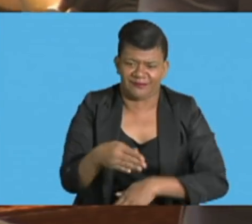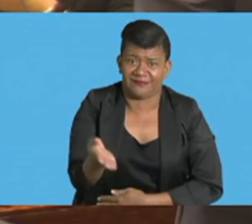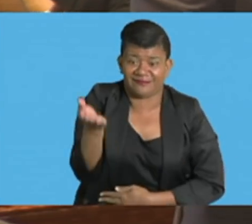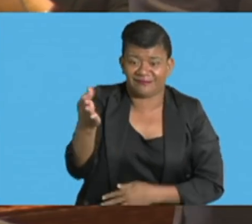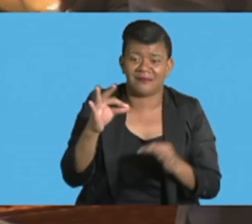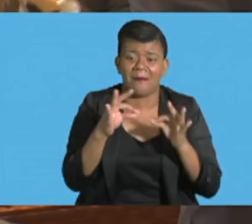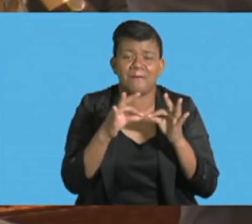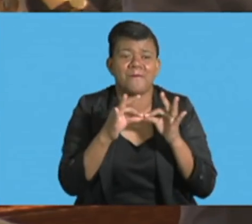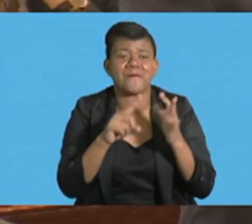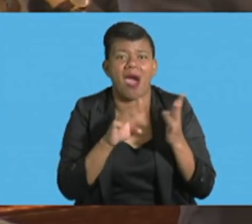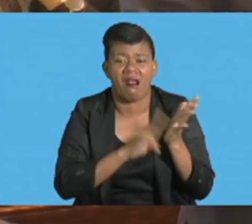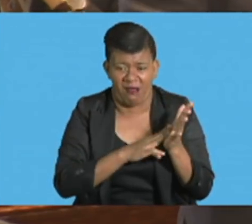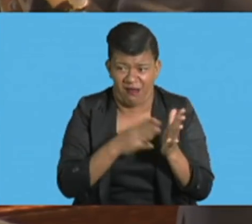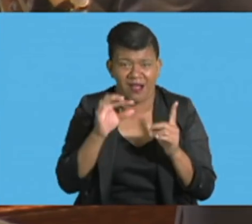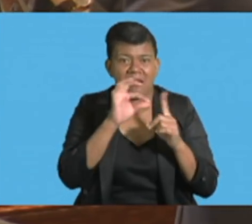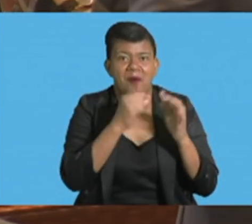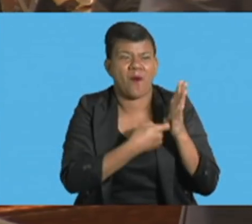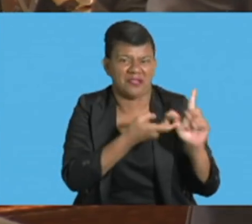Biman Prasad prefers crisis.